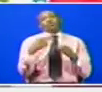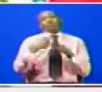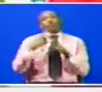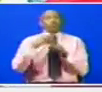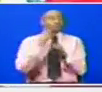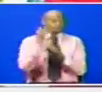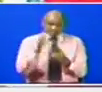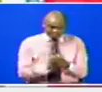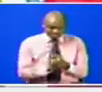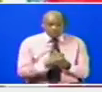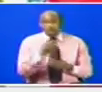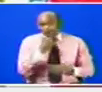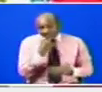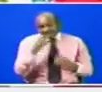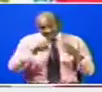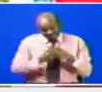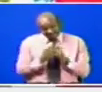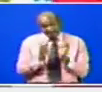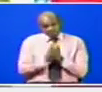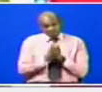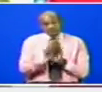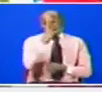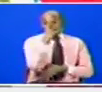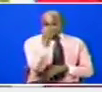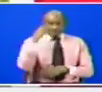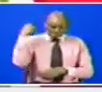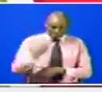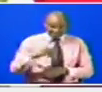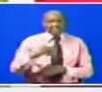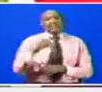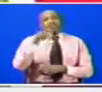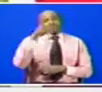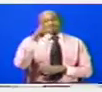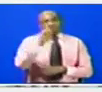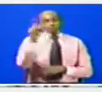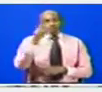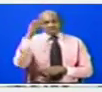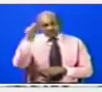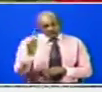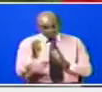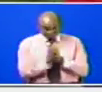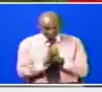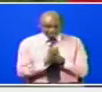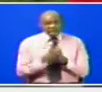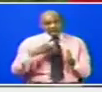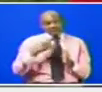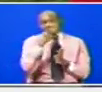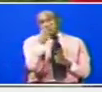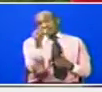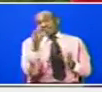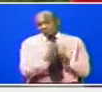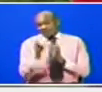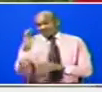Gor started the month with a 4-0 drubbing of Vanzoia Sugar, then thrashed Chemelil Sugar 3-0 before being held